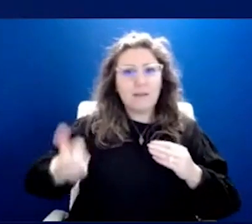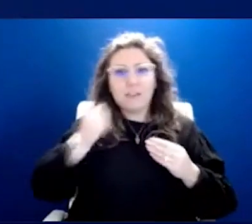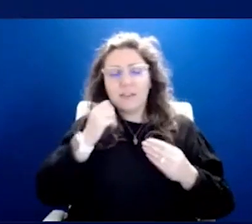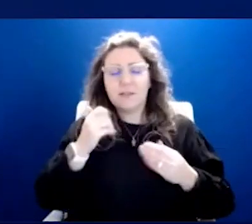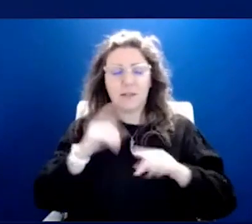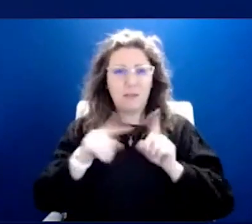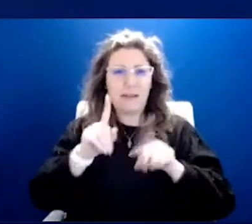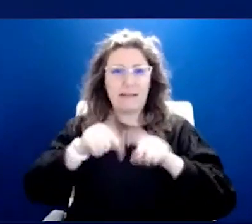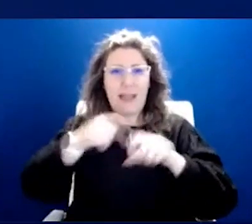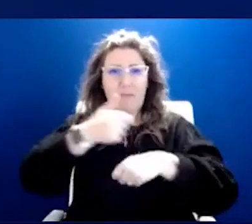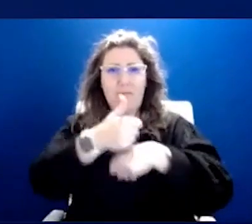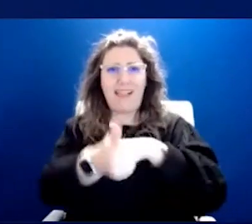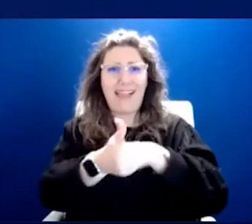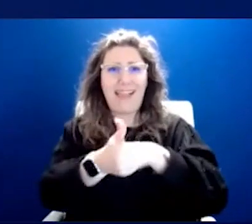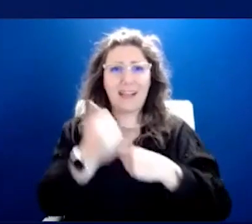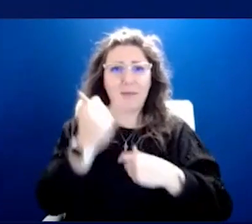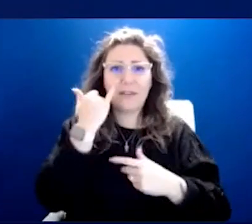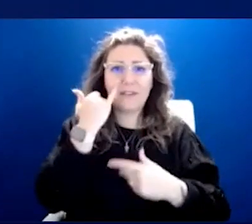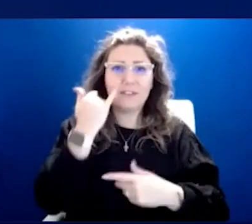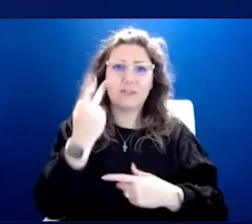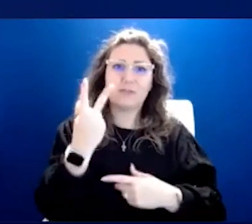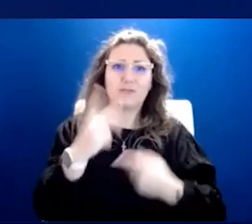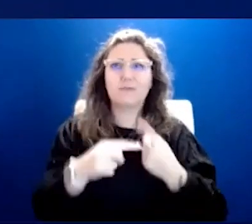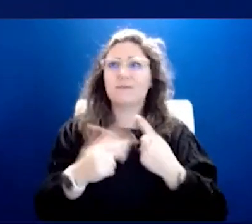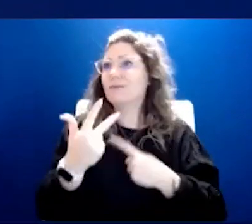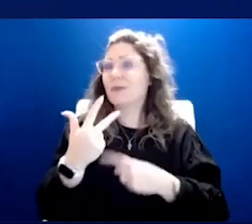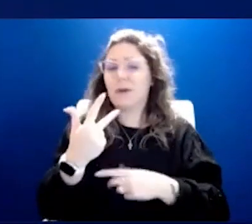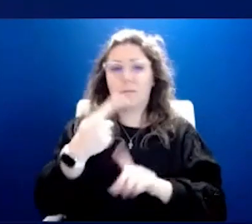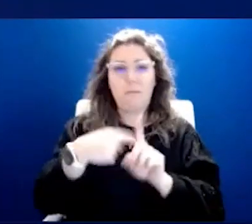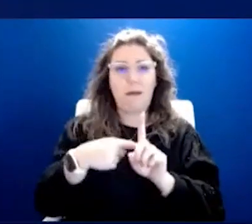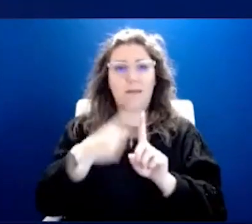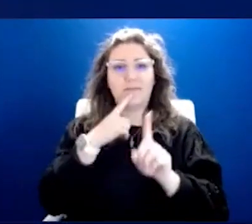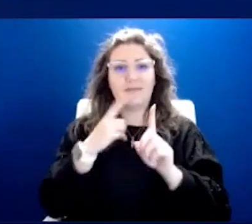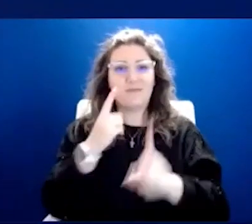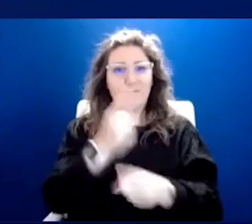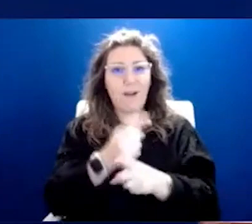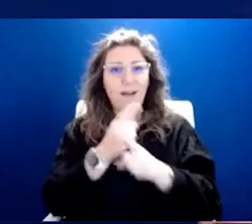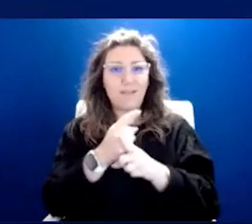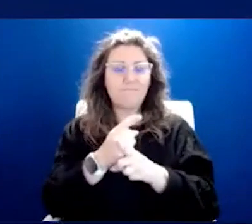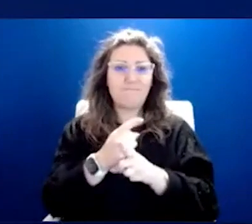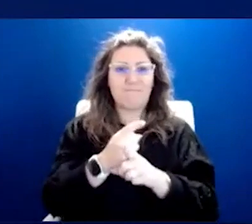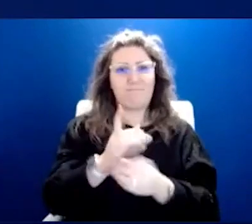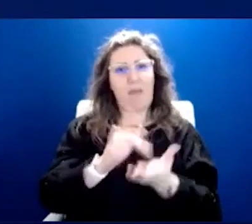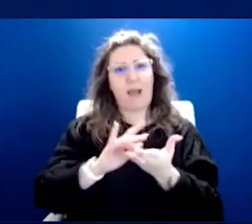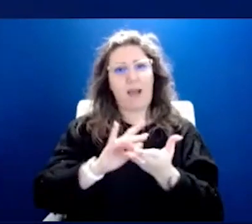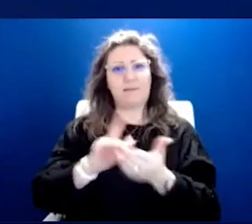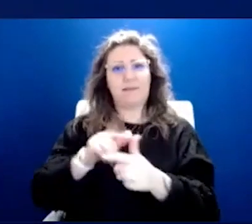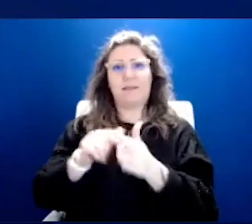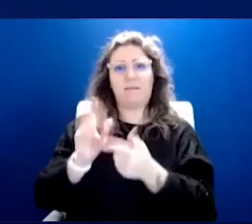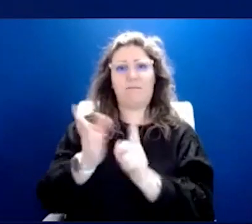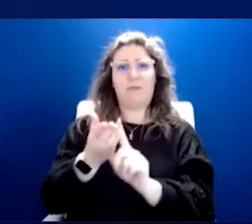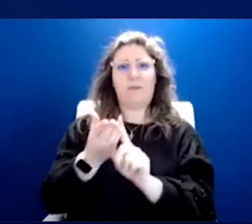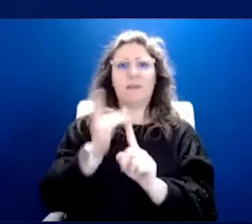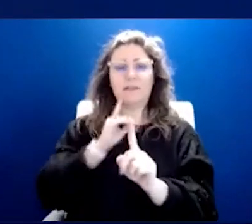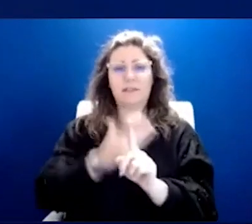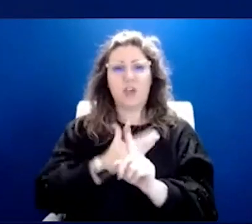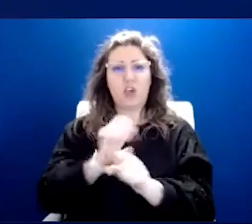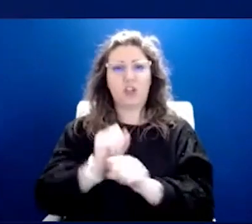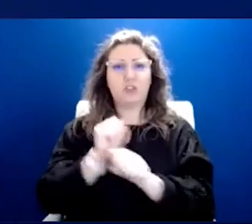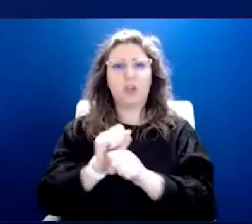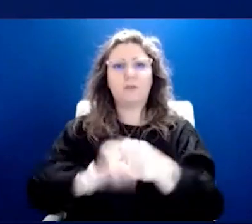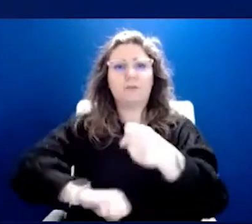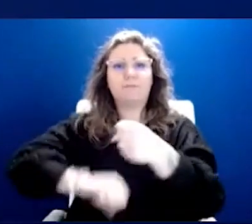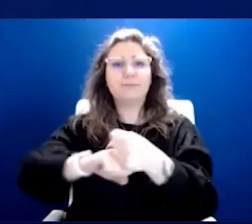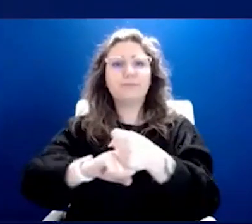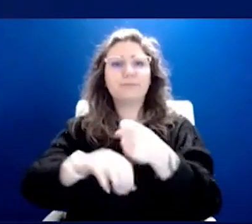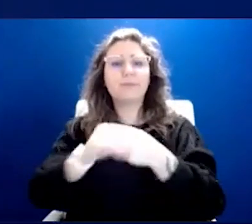that. If it takes us 2 or 3 months to get them on the right medicines and convinced to do that, we have to be, it's our job to be on their side and be